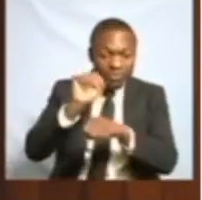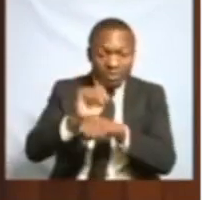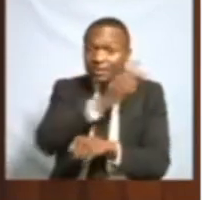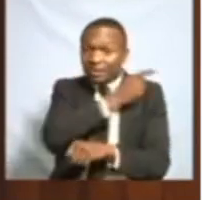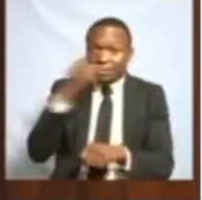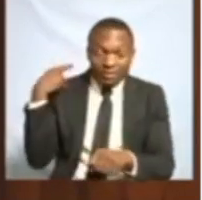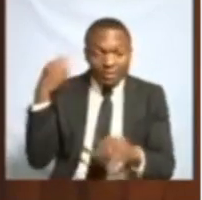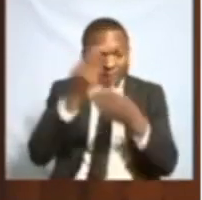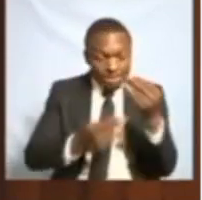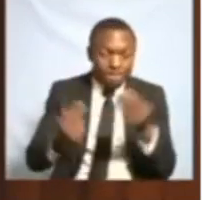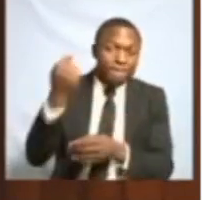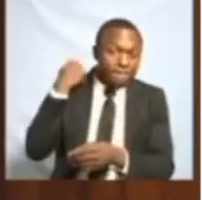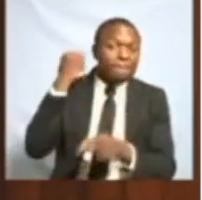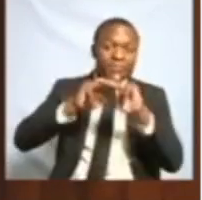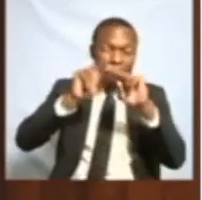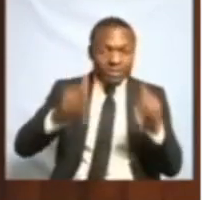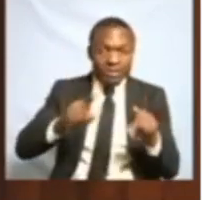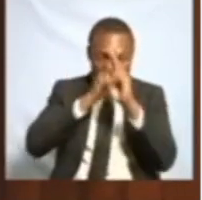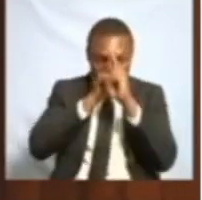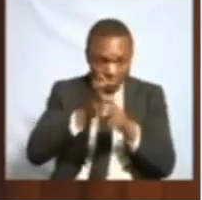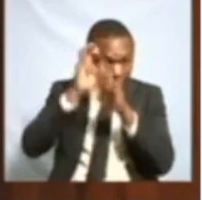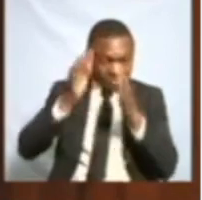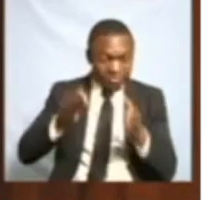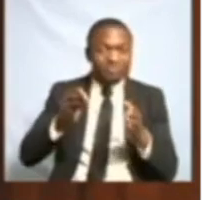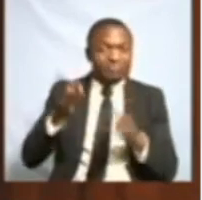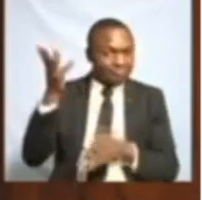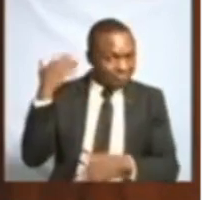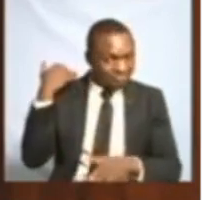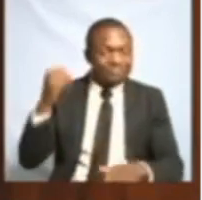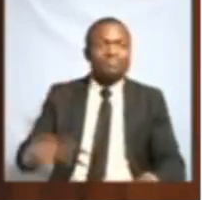a backbencher and as the Honorable Minister.